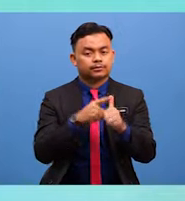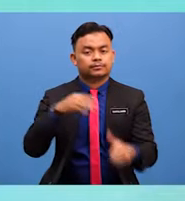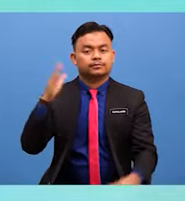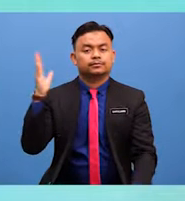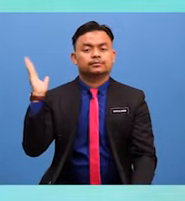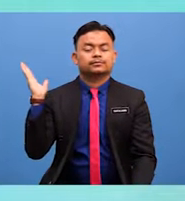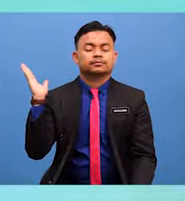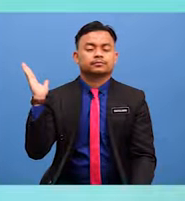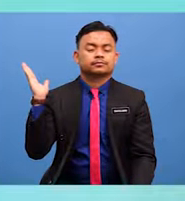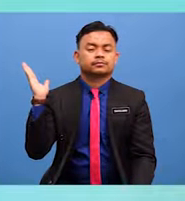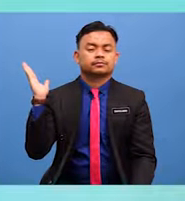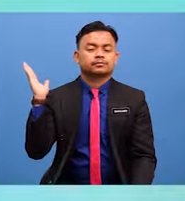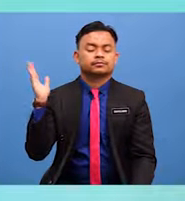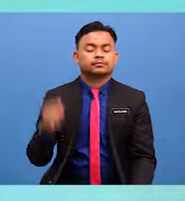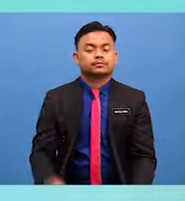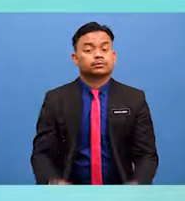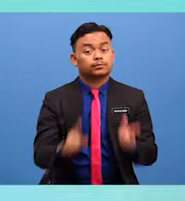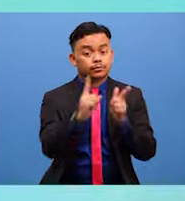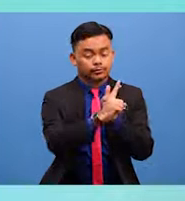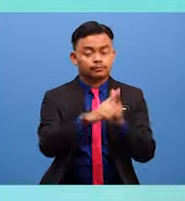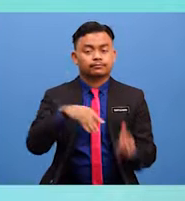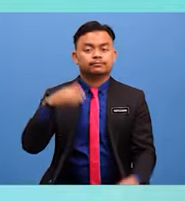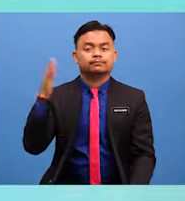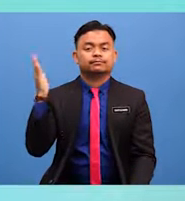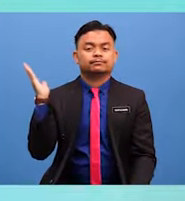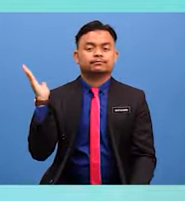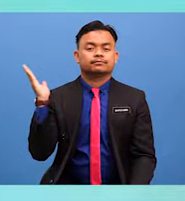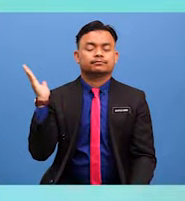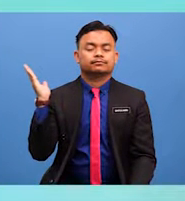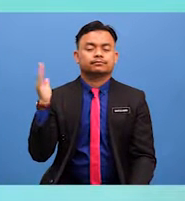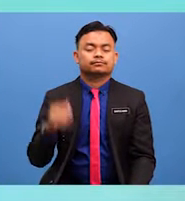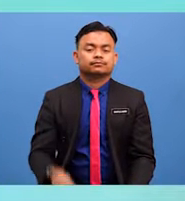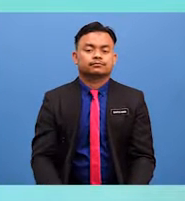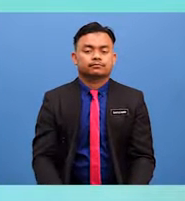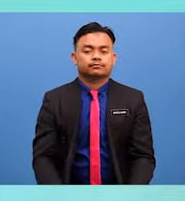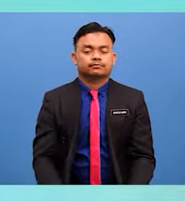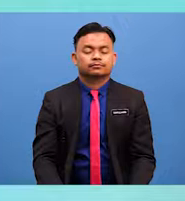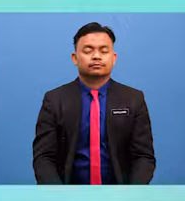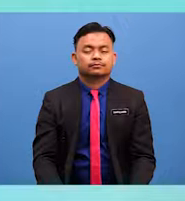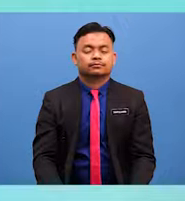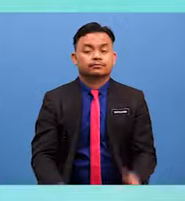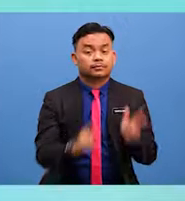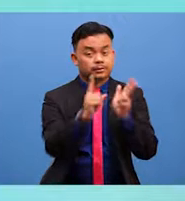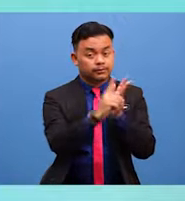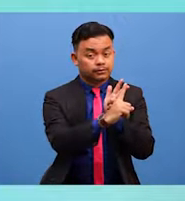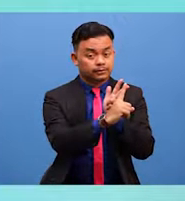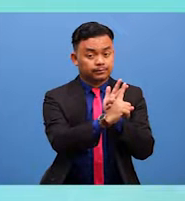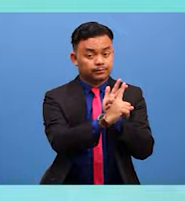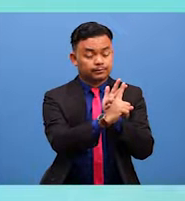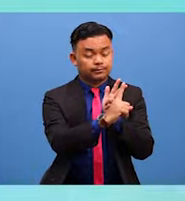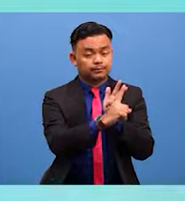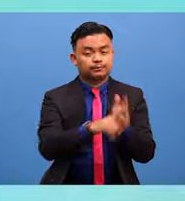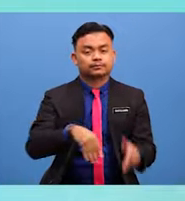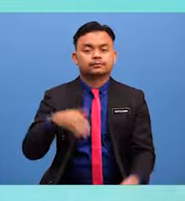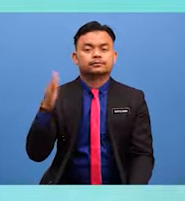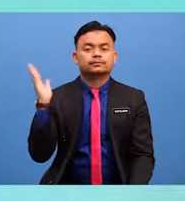lies. Number two, the answer is uses. Number three,